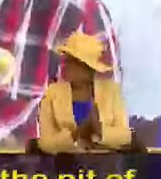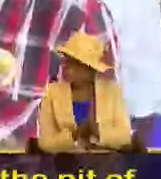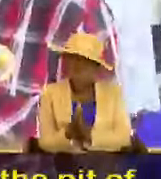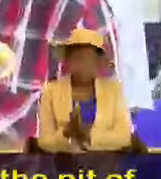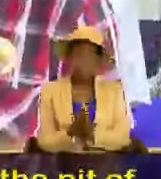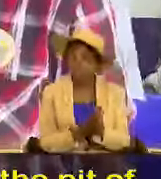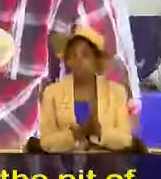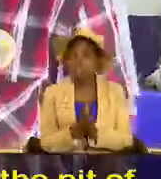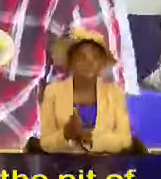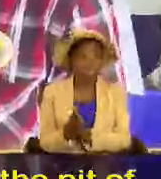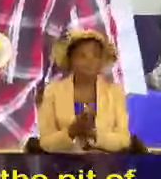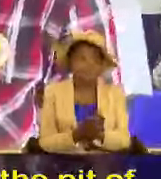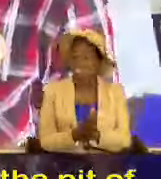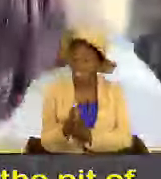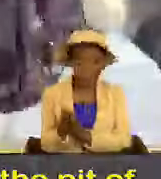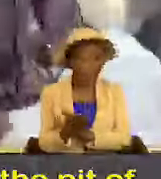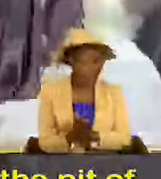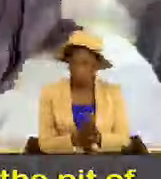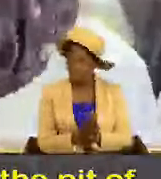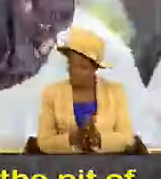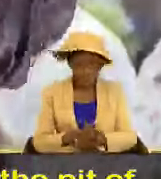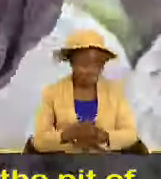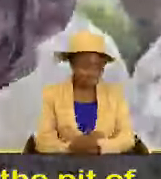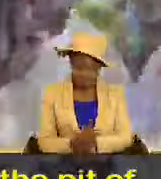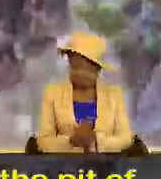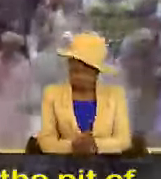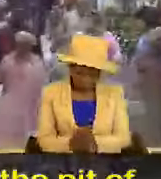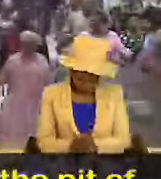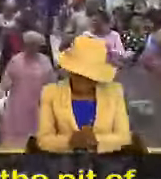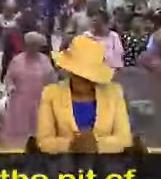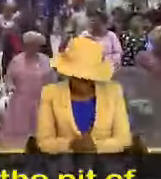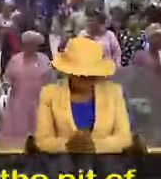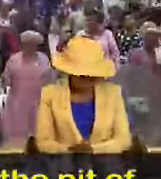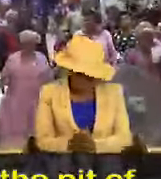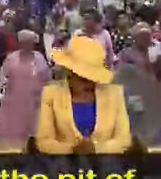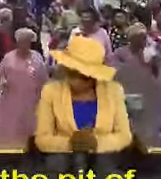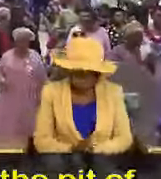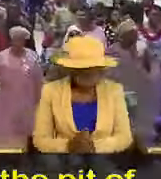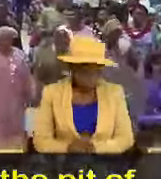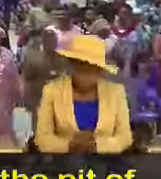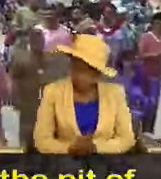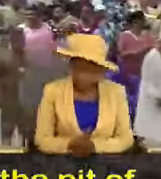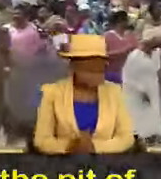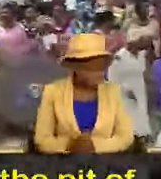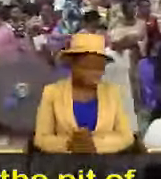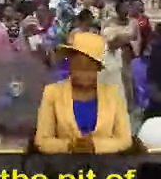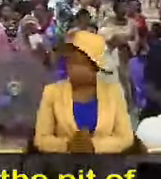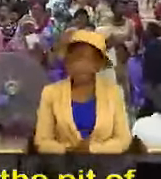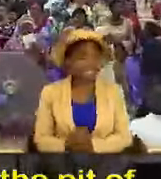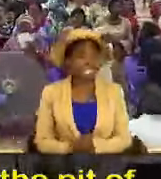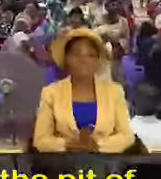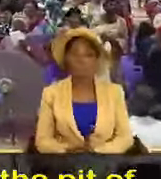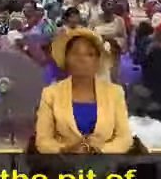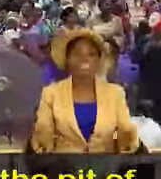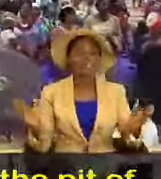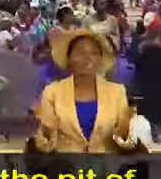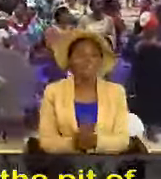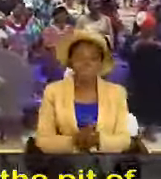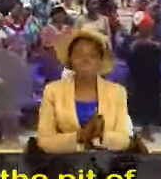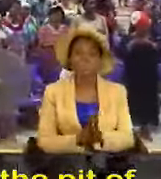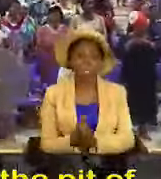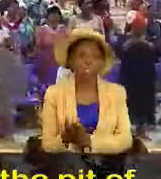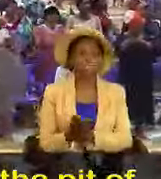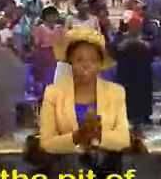pit die in my place in the name of Jesus Yes master of my father's house a master of my mother's house the P of death for